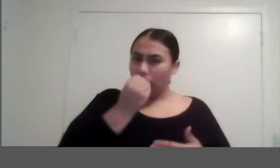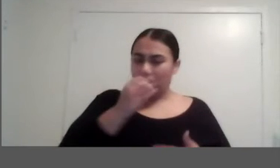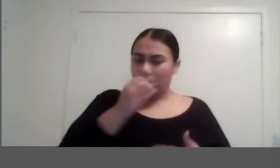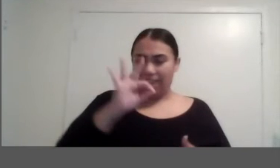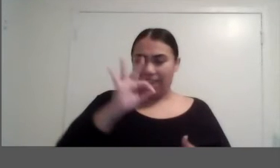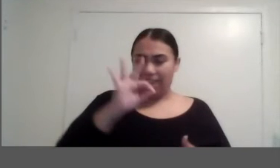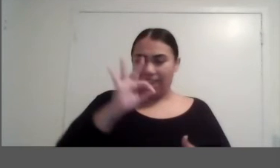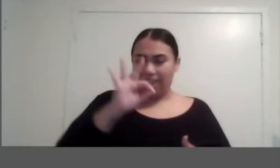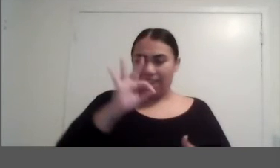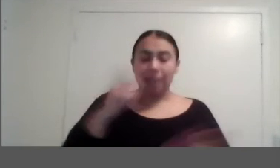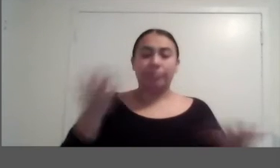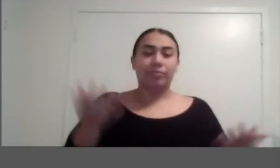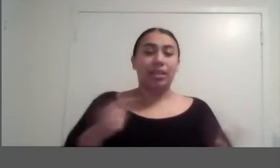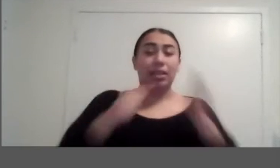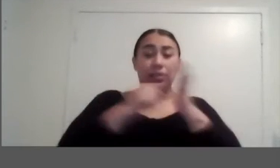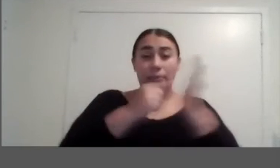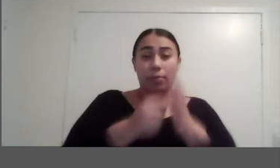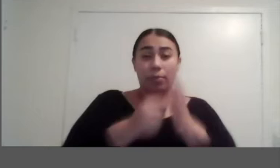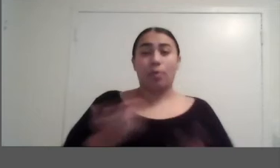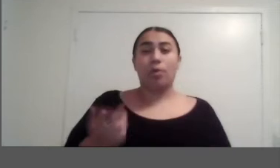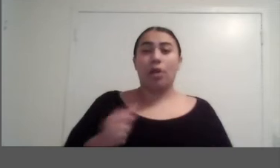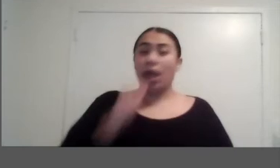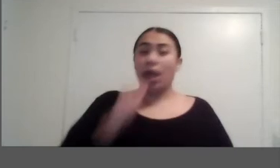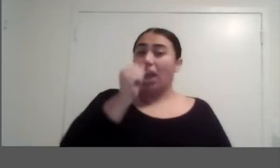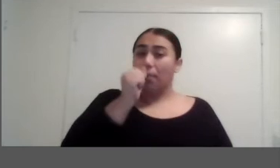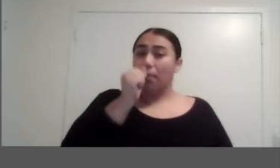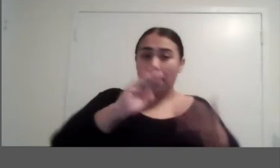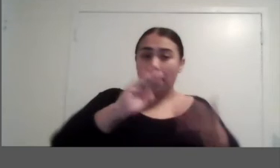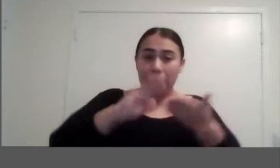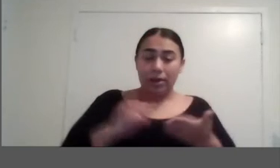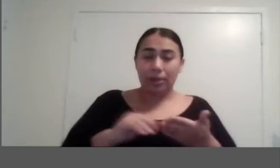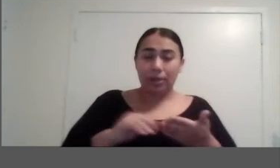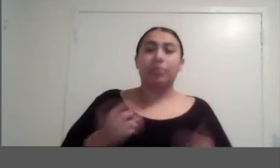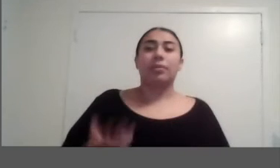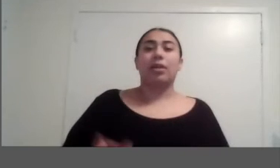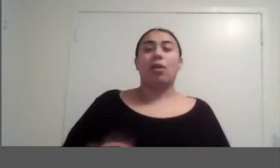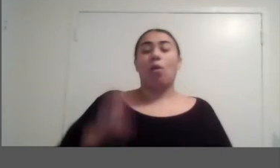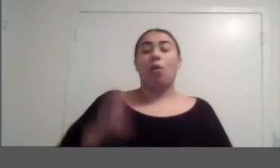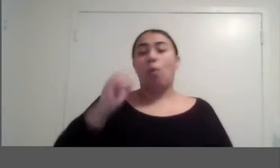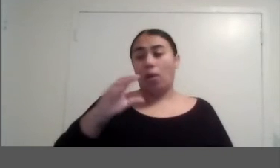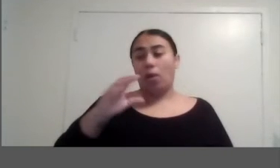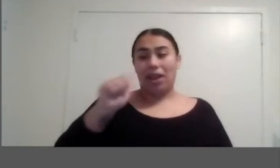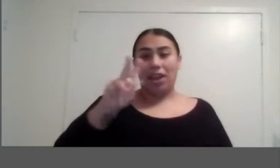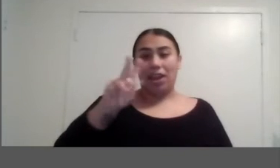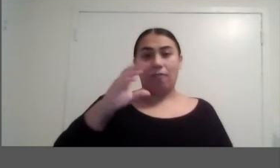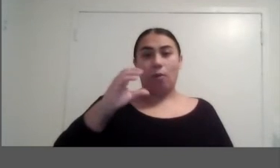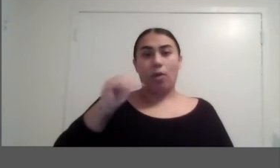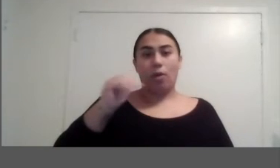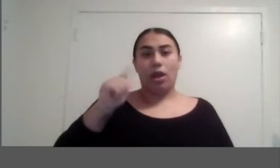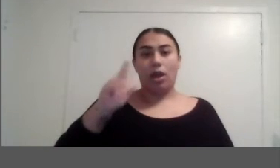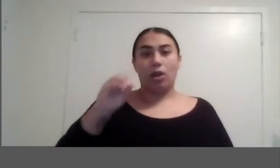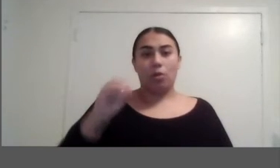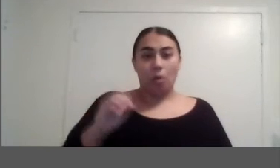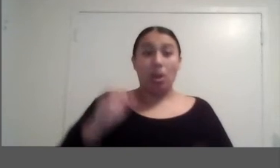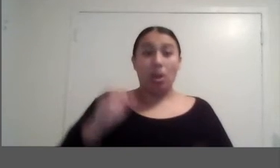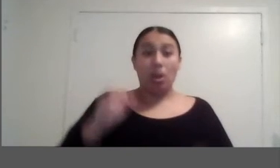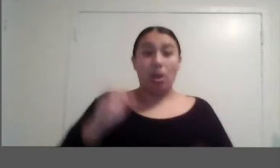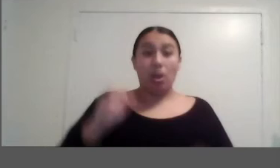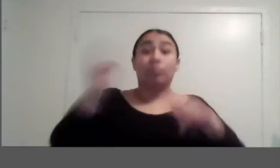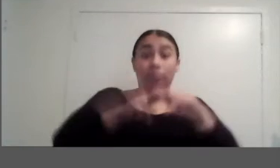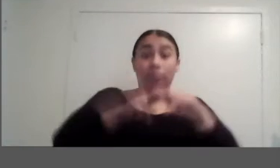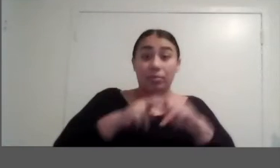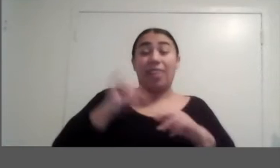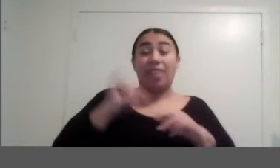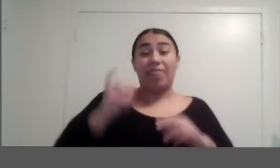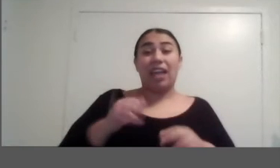healthy fatty snack, such as an avocado or organic natural peanut butter, for example, can